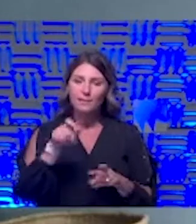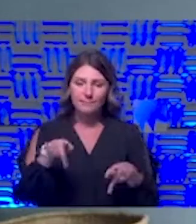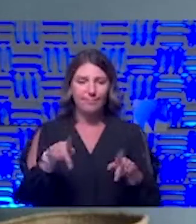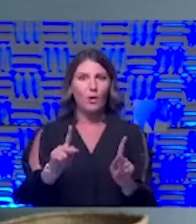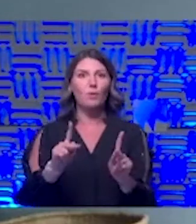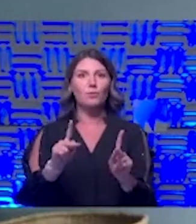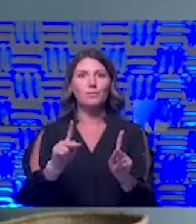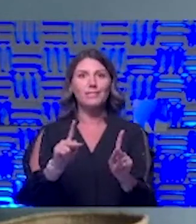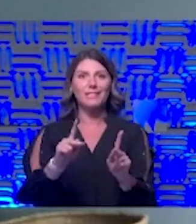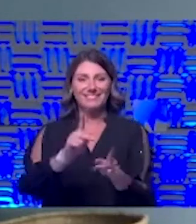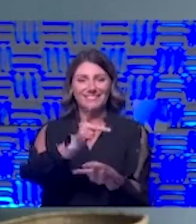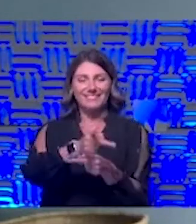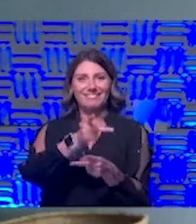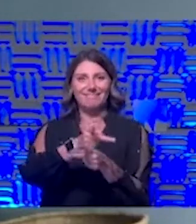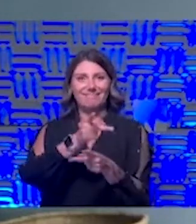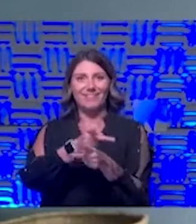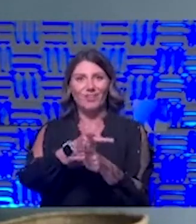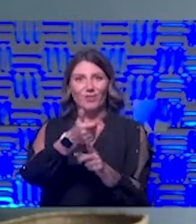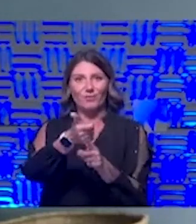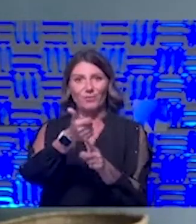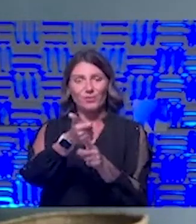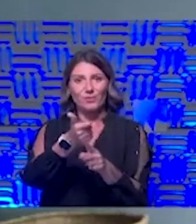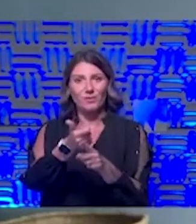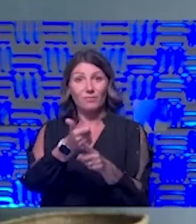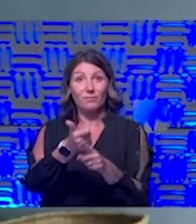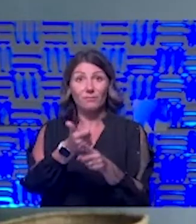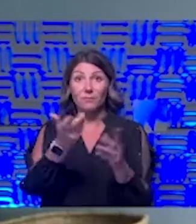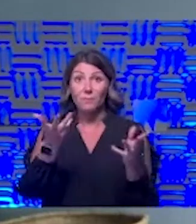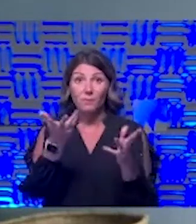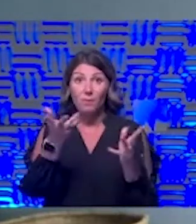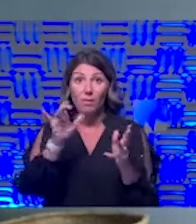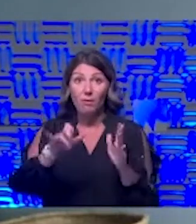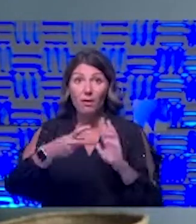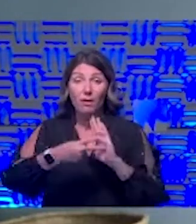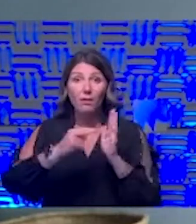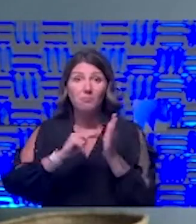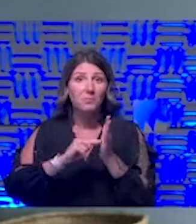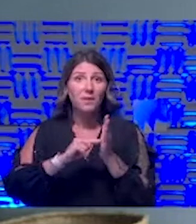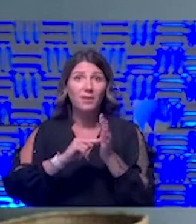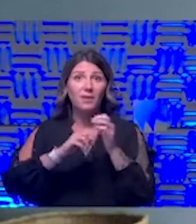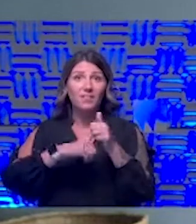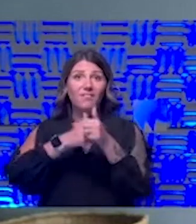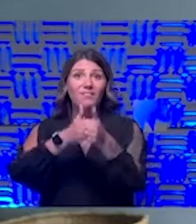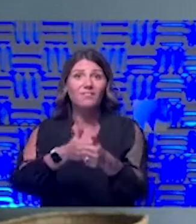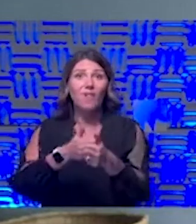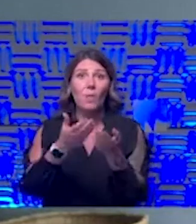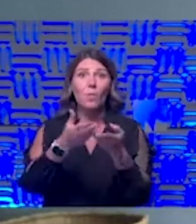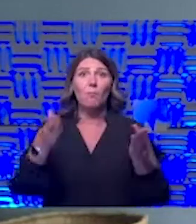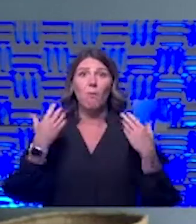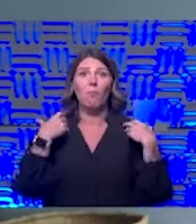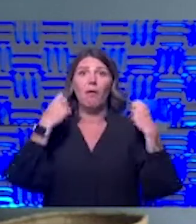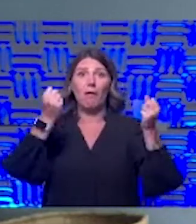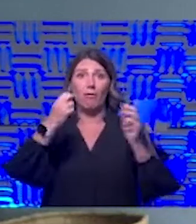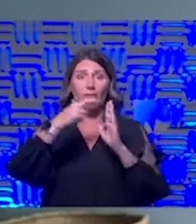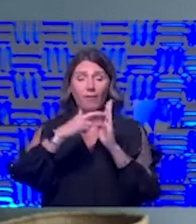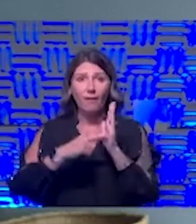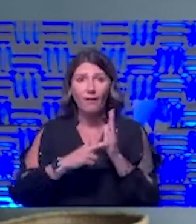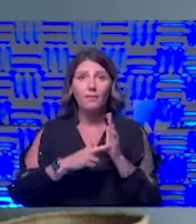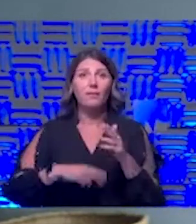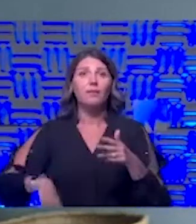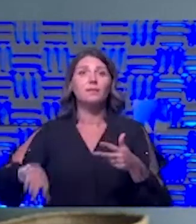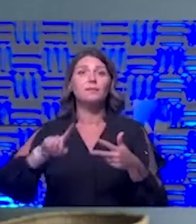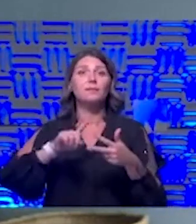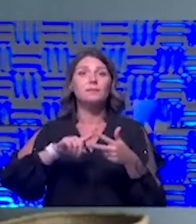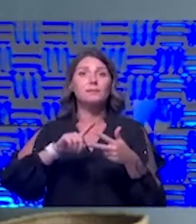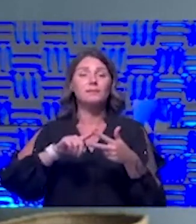to take good care of yourself. And that means following public health guidelines. It also means